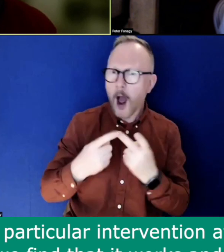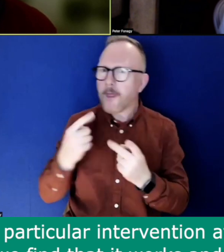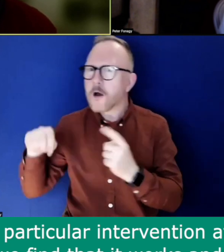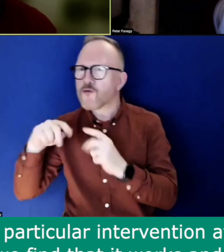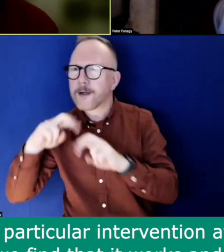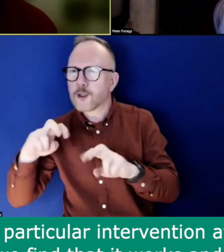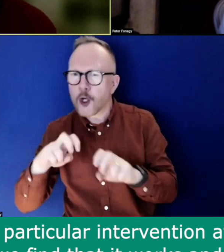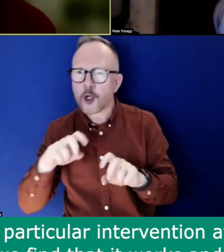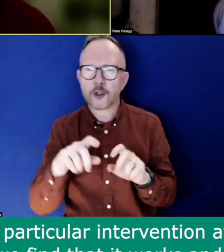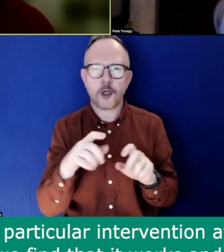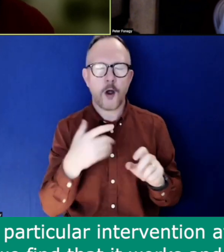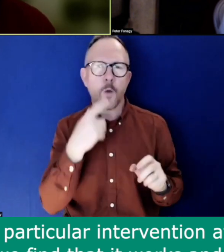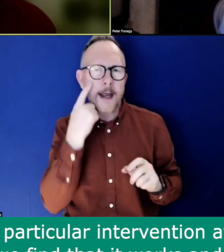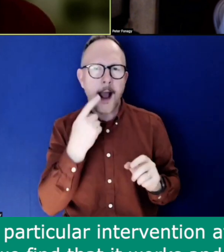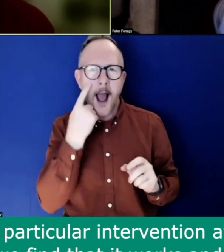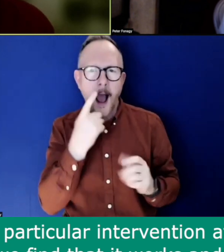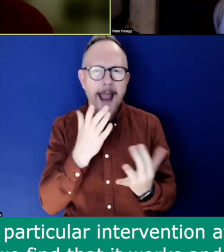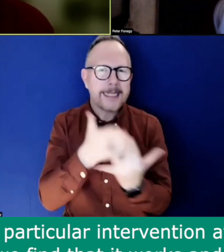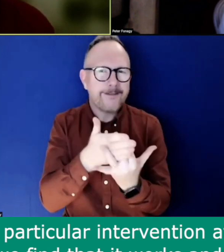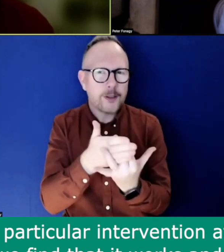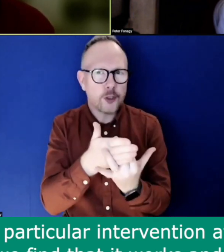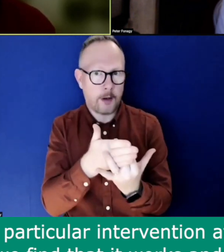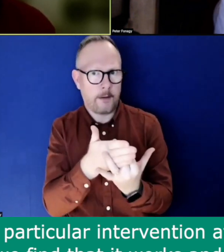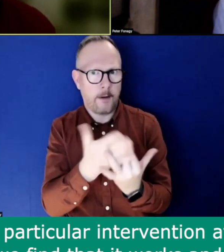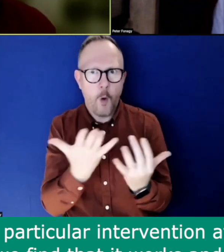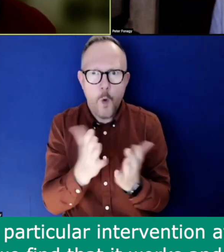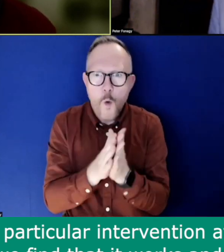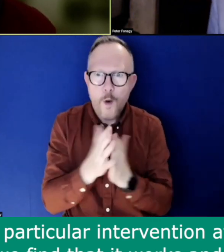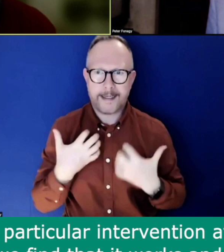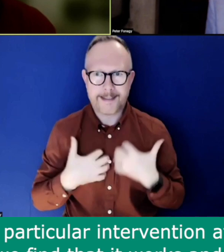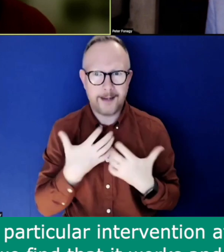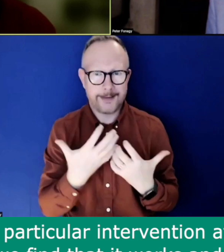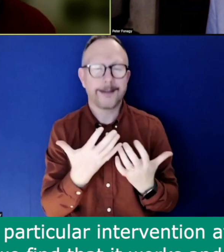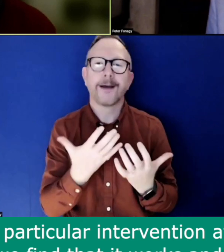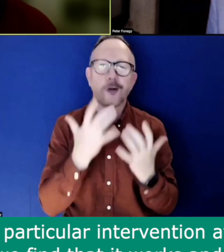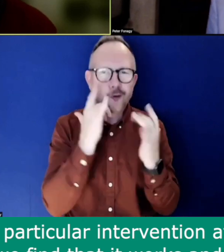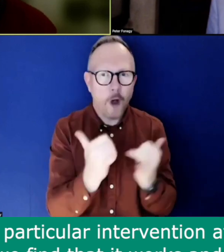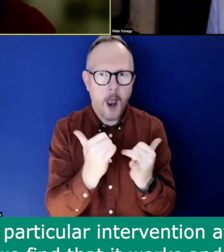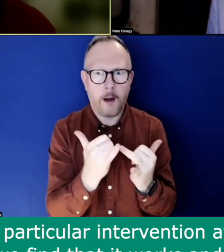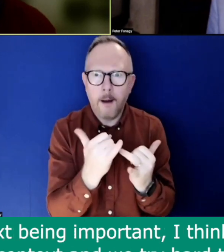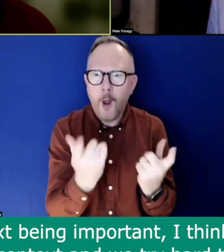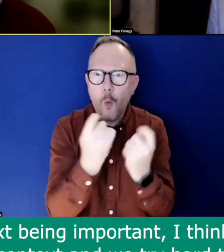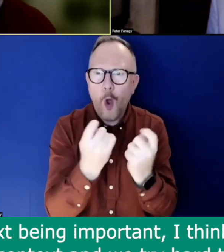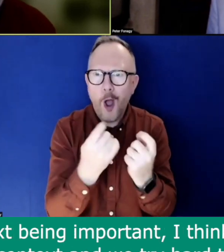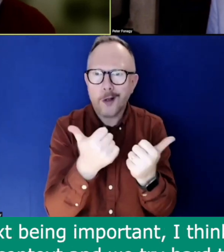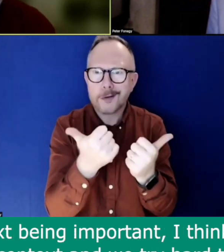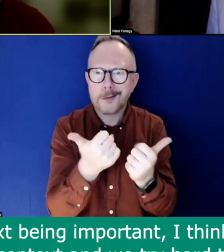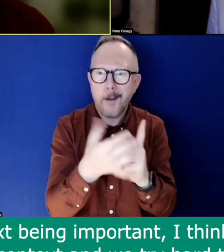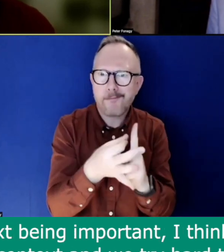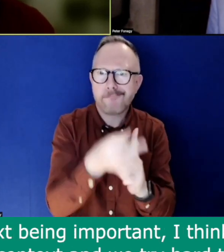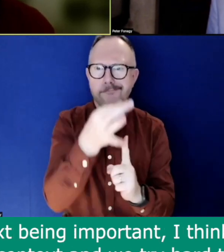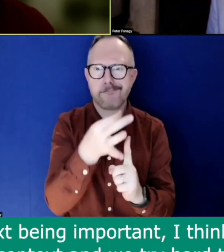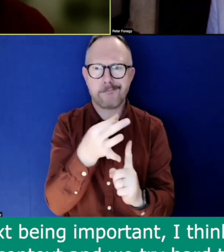particular intervention at a particular point in time, and we do a trial and we find that it works, and well, hey, that's great. Your point